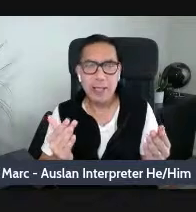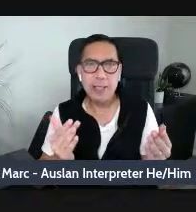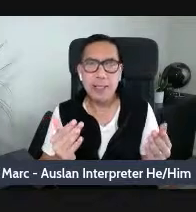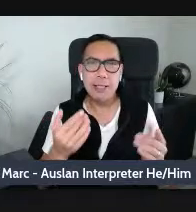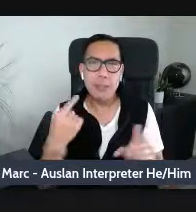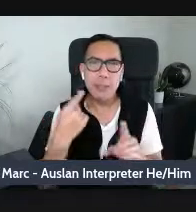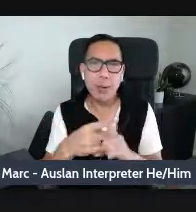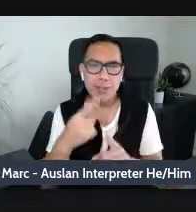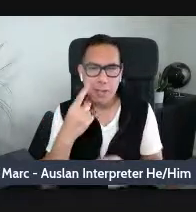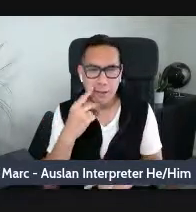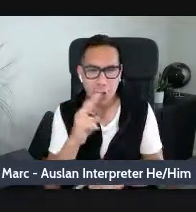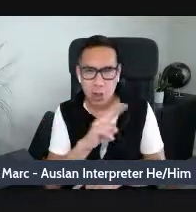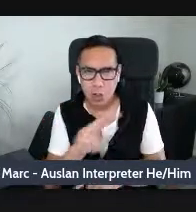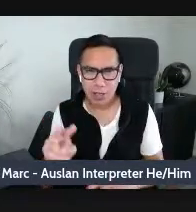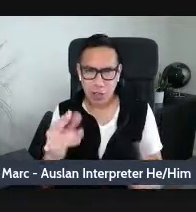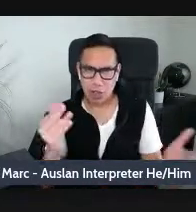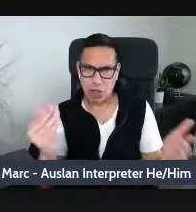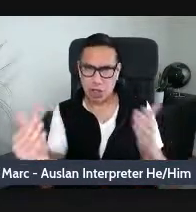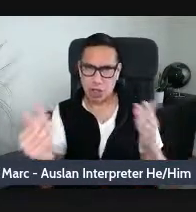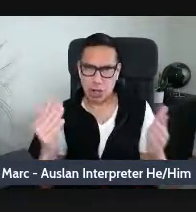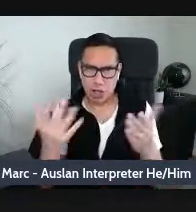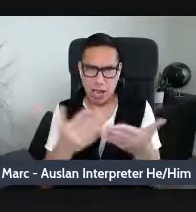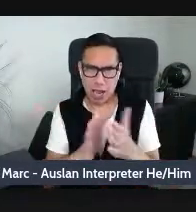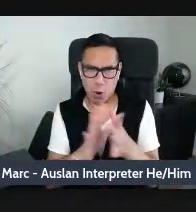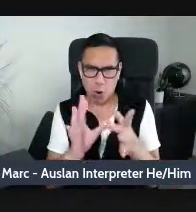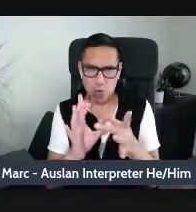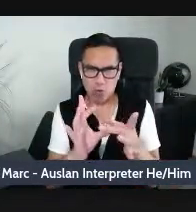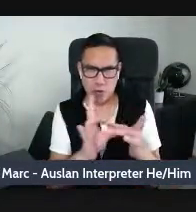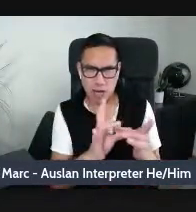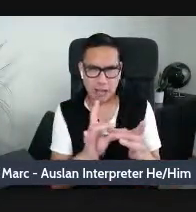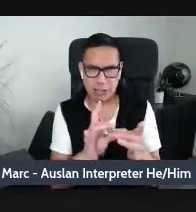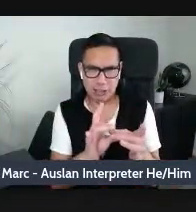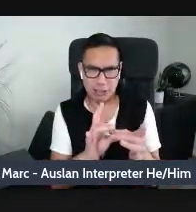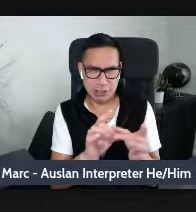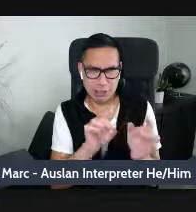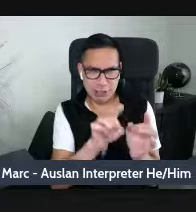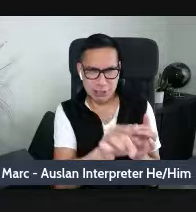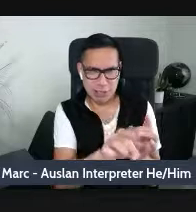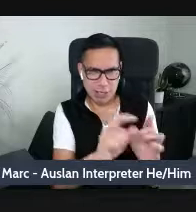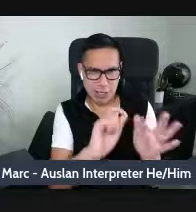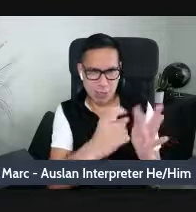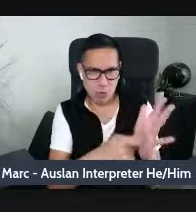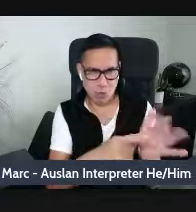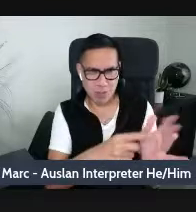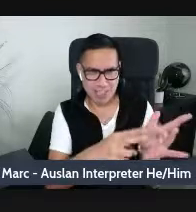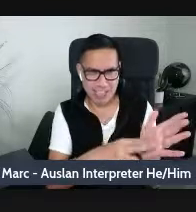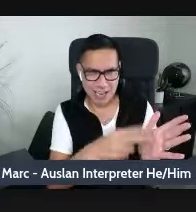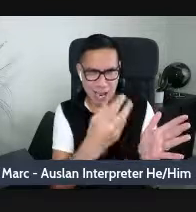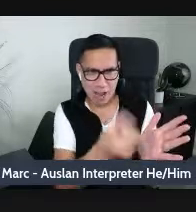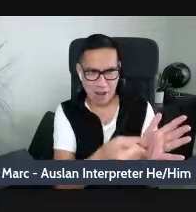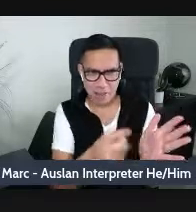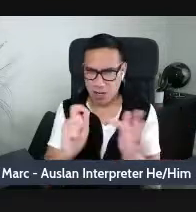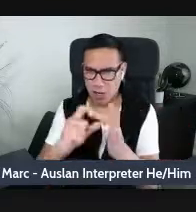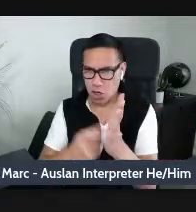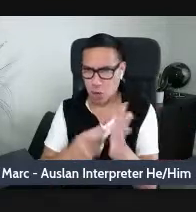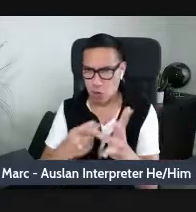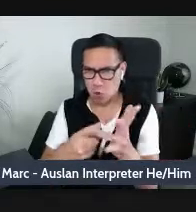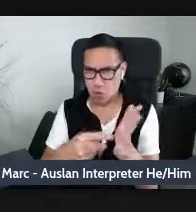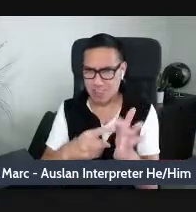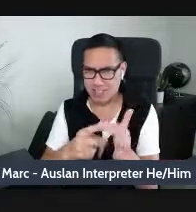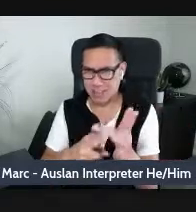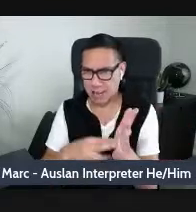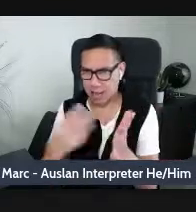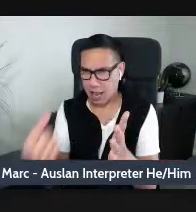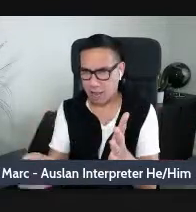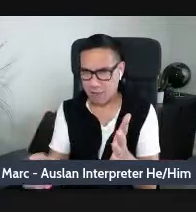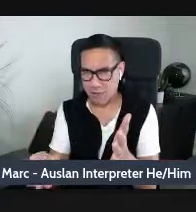the correlation, so the relationship between how much protein was present in each sample and the pressure we measured